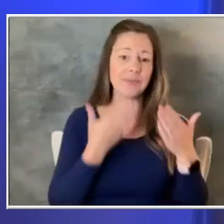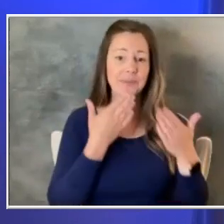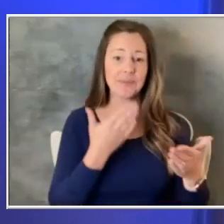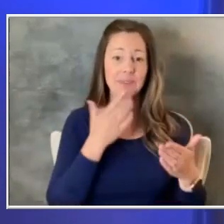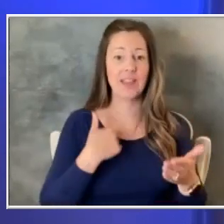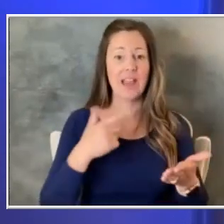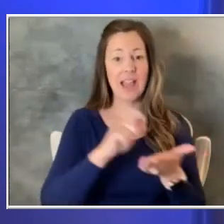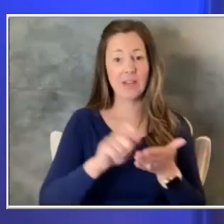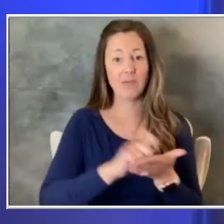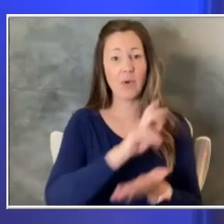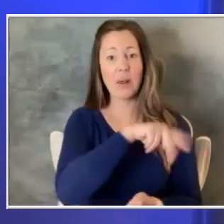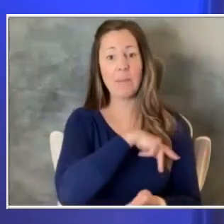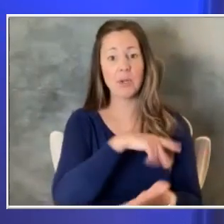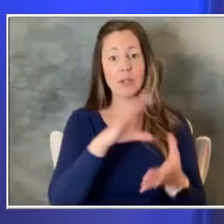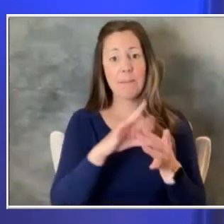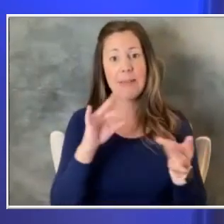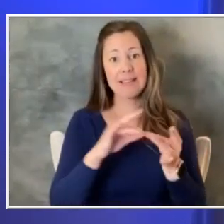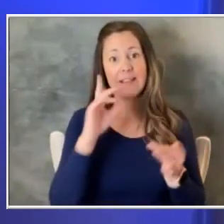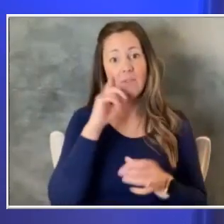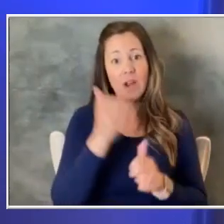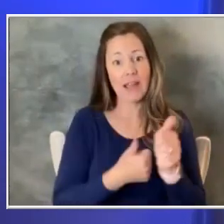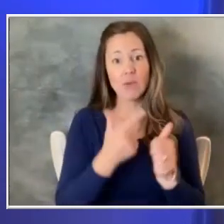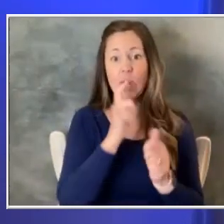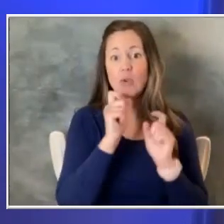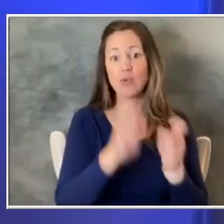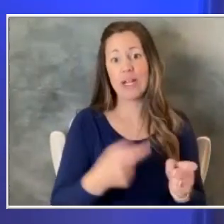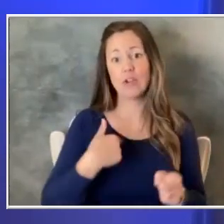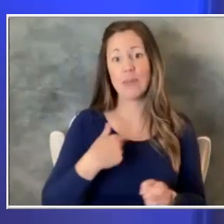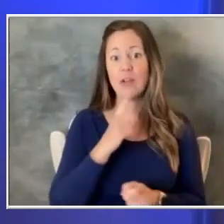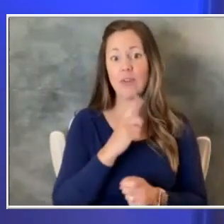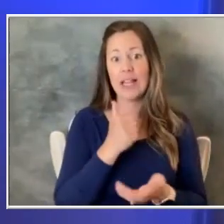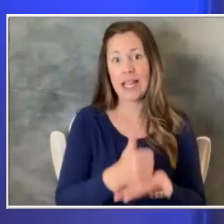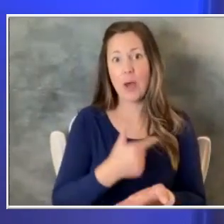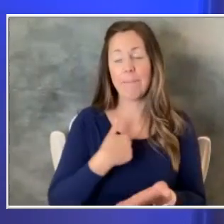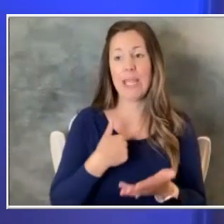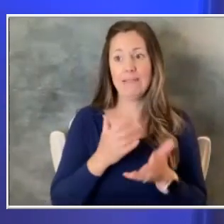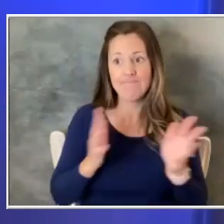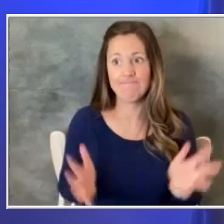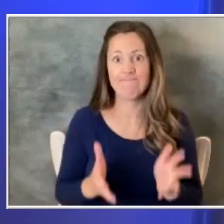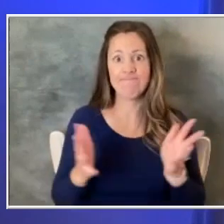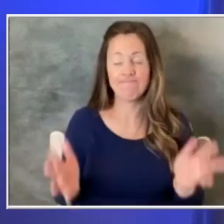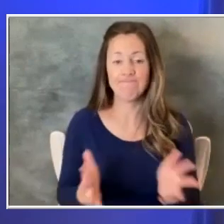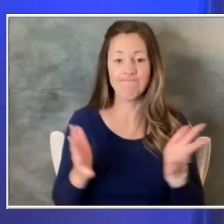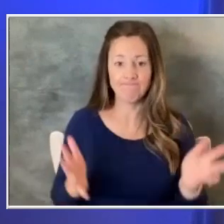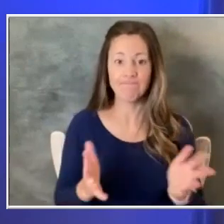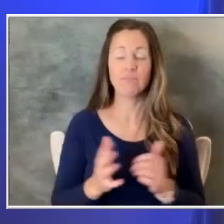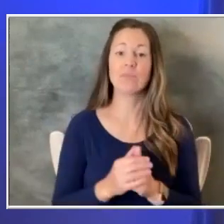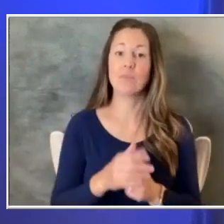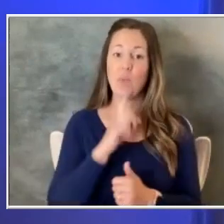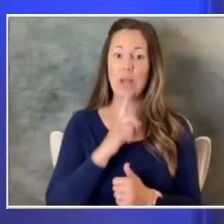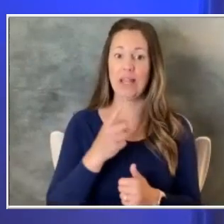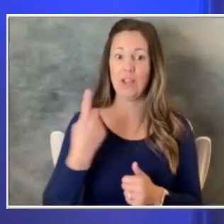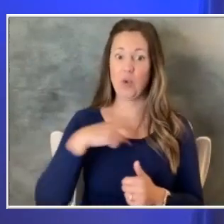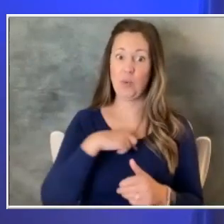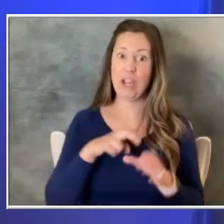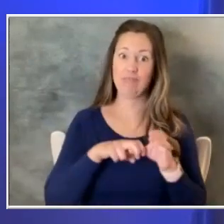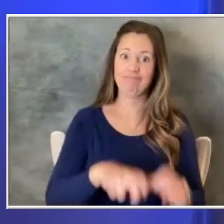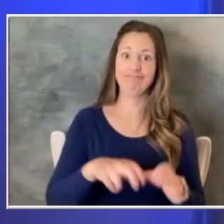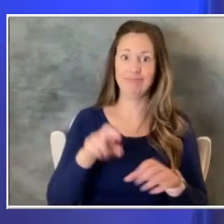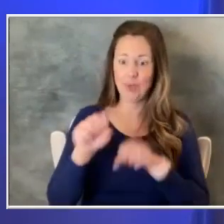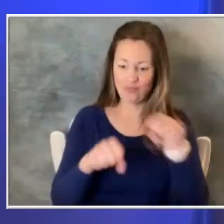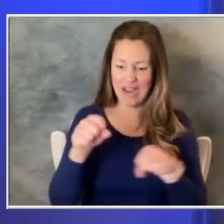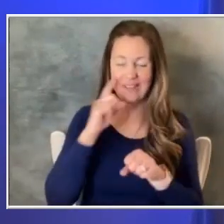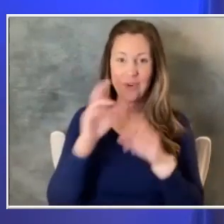that donated to me just because I did appreciate it. It helped me push along the ride. And we're riding for those people with cancer. And